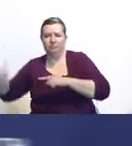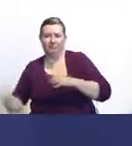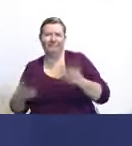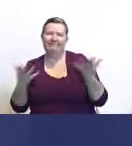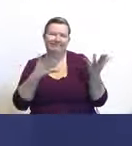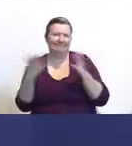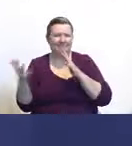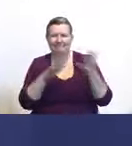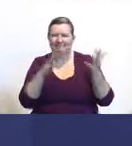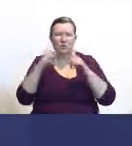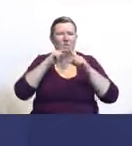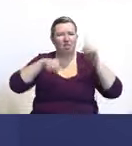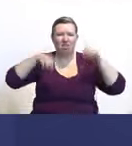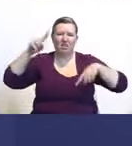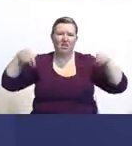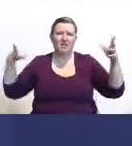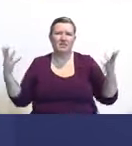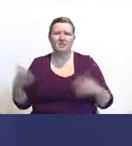Judy, on vaccinations,